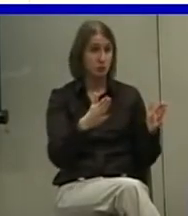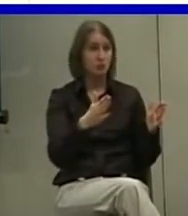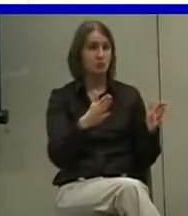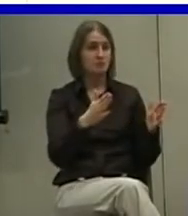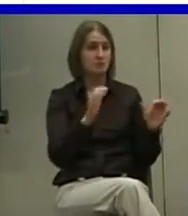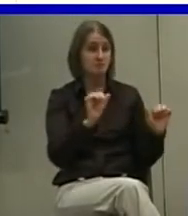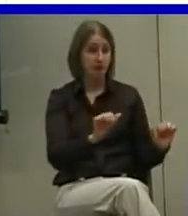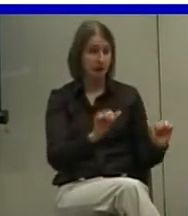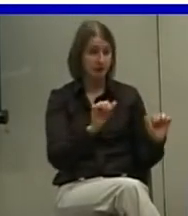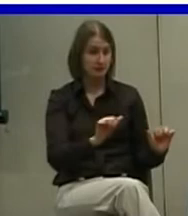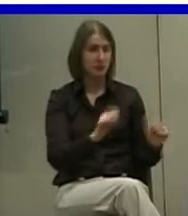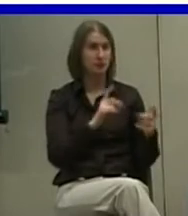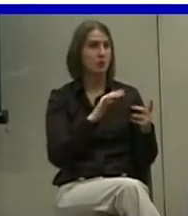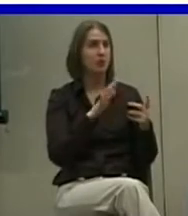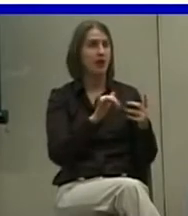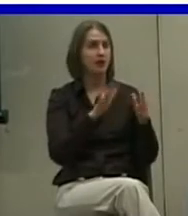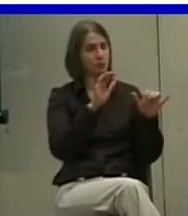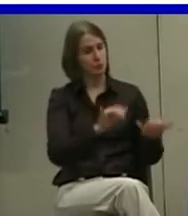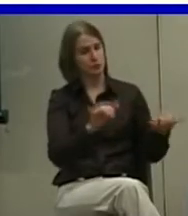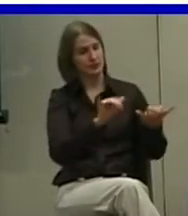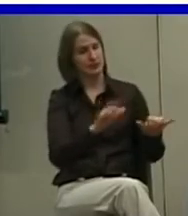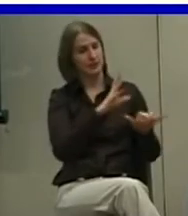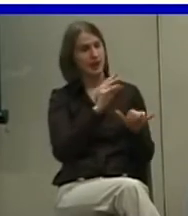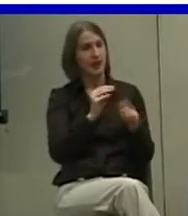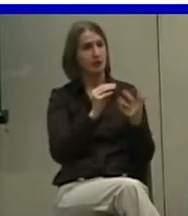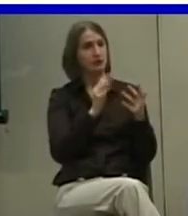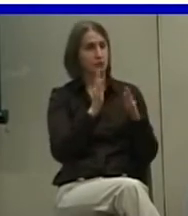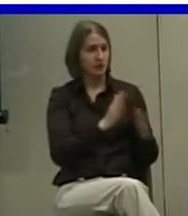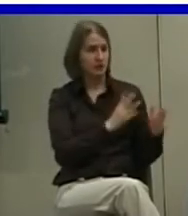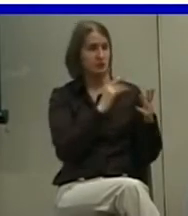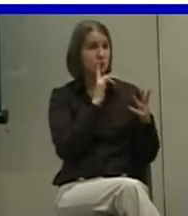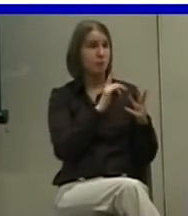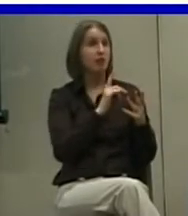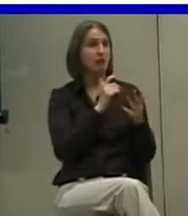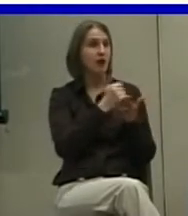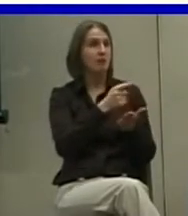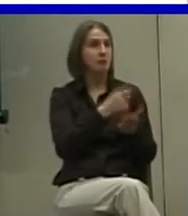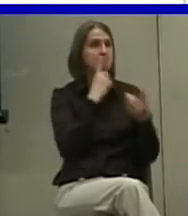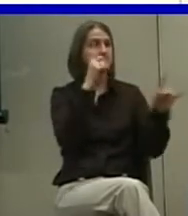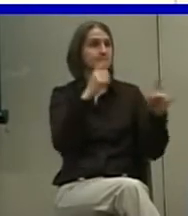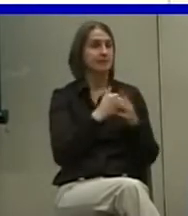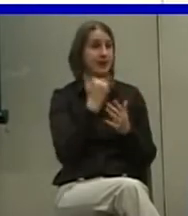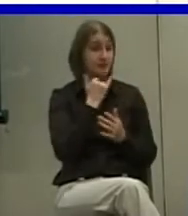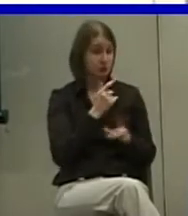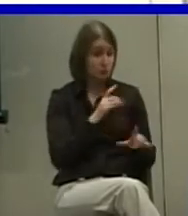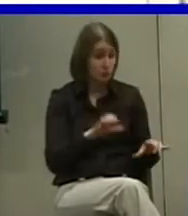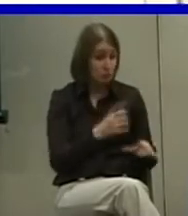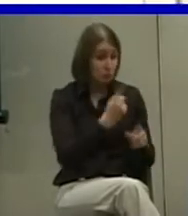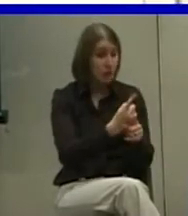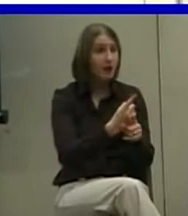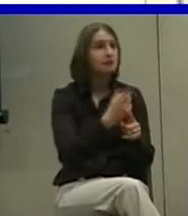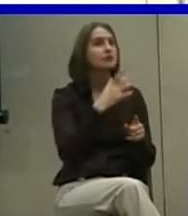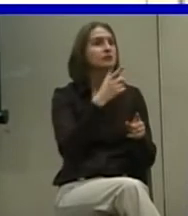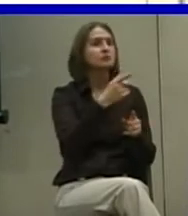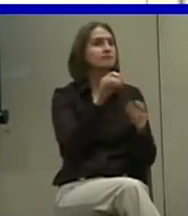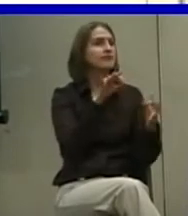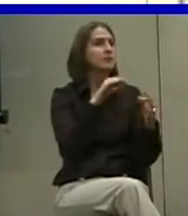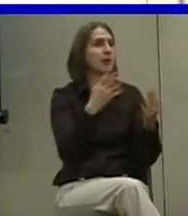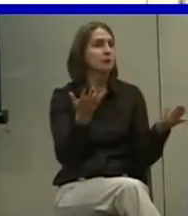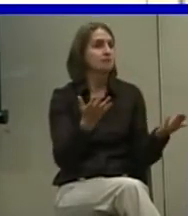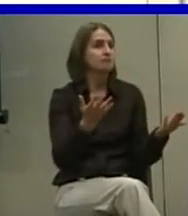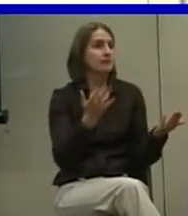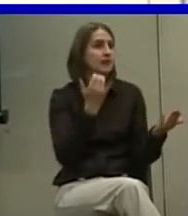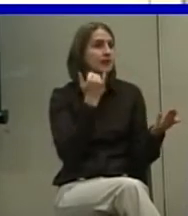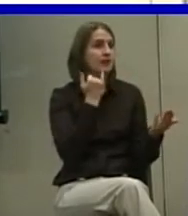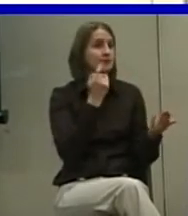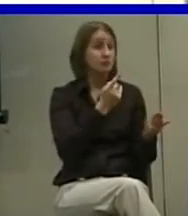which routines and arrangements set that kid up to do it right? When they do it right, what will you do? When they do it